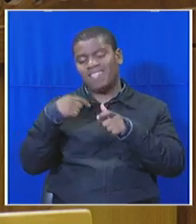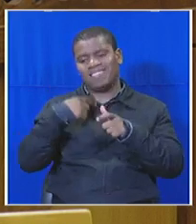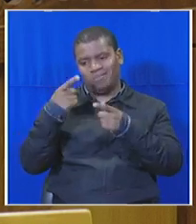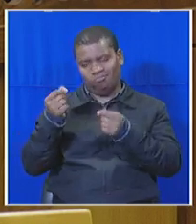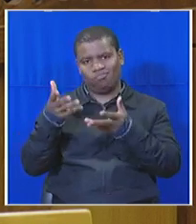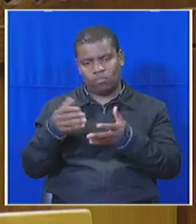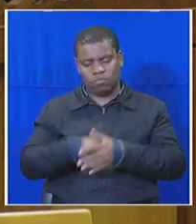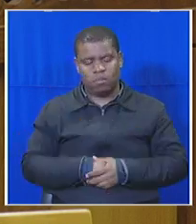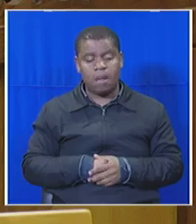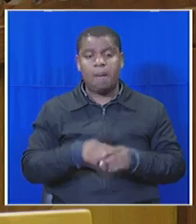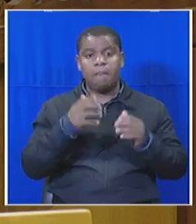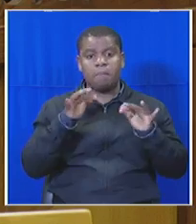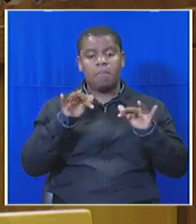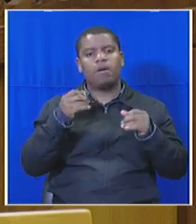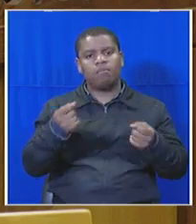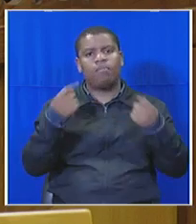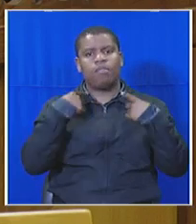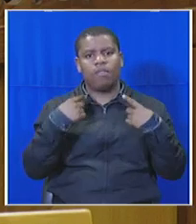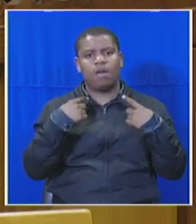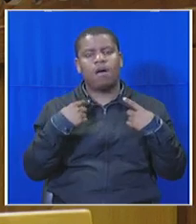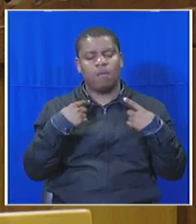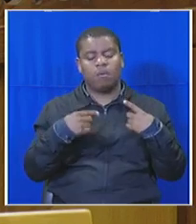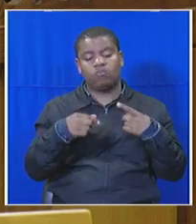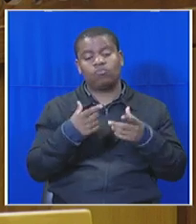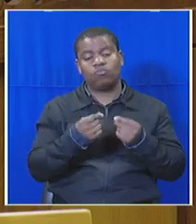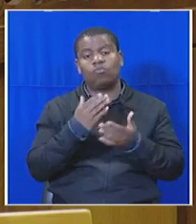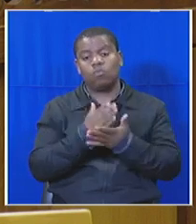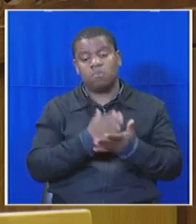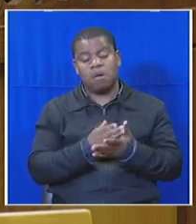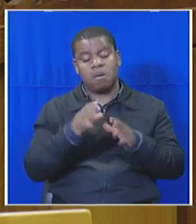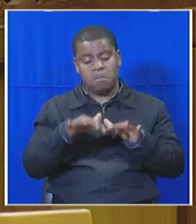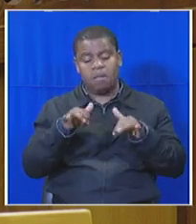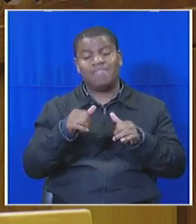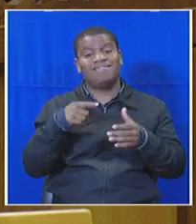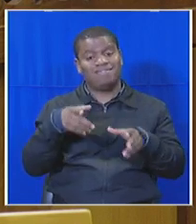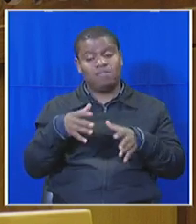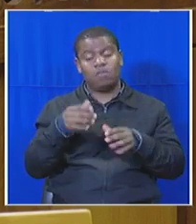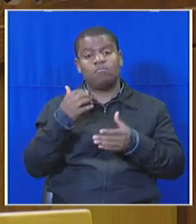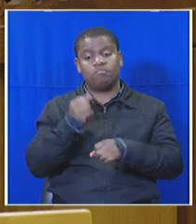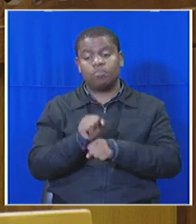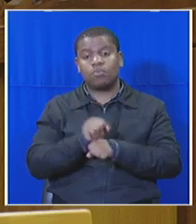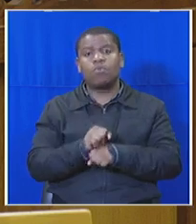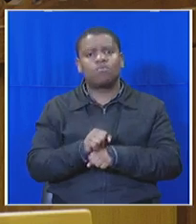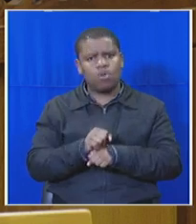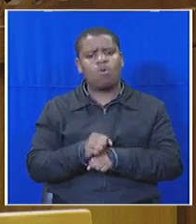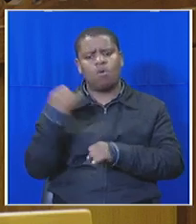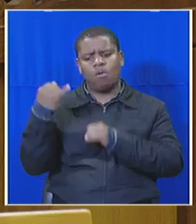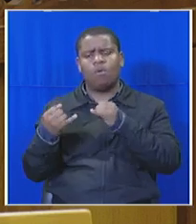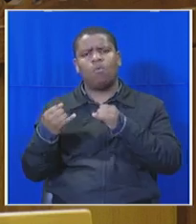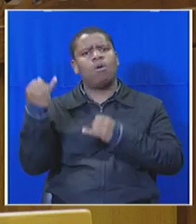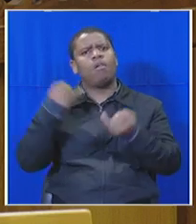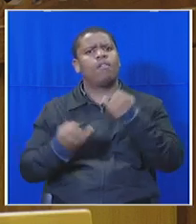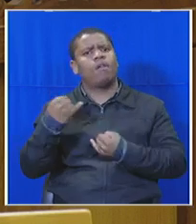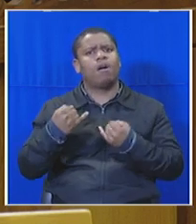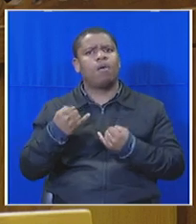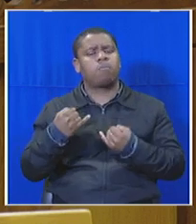if we do not understand the basic tenets of how we are working in this parliament, then you're gonna come and blame us. It's not, it's not nice being